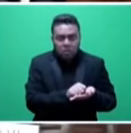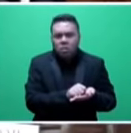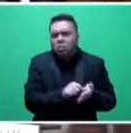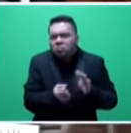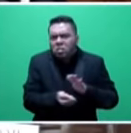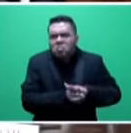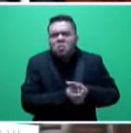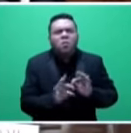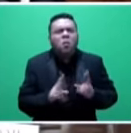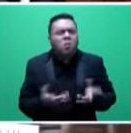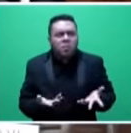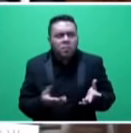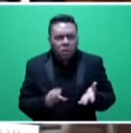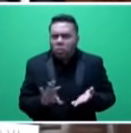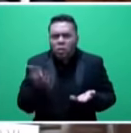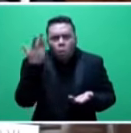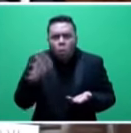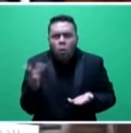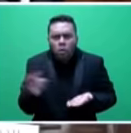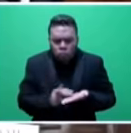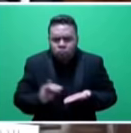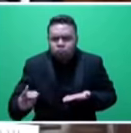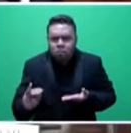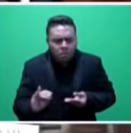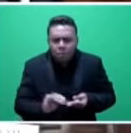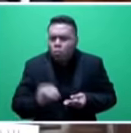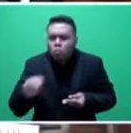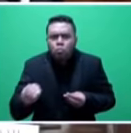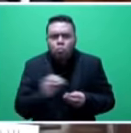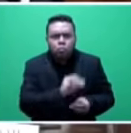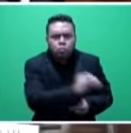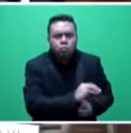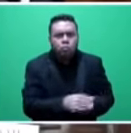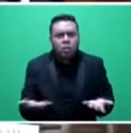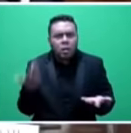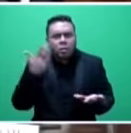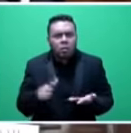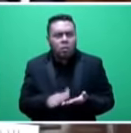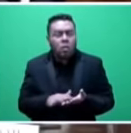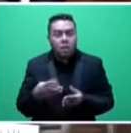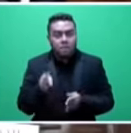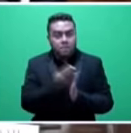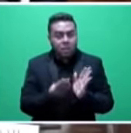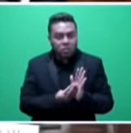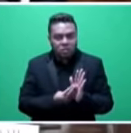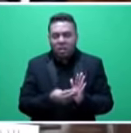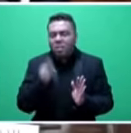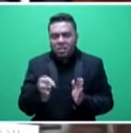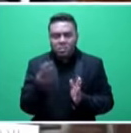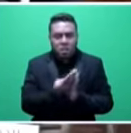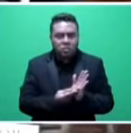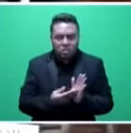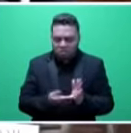of where it intends to commit those funds. These are some of the reasons to term this budget a rudderless